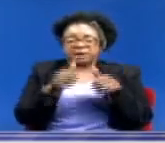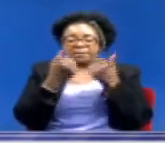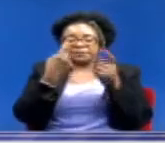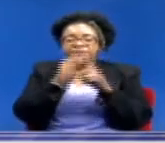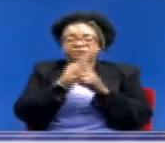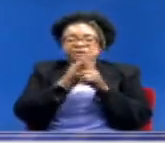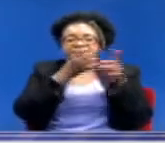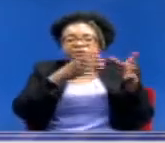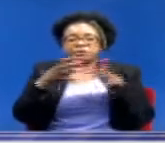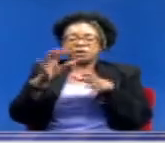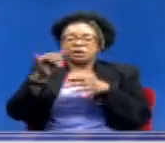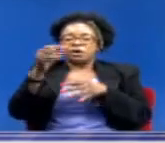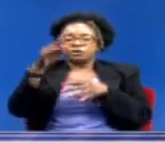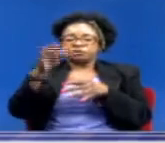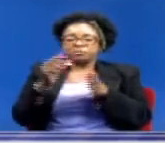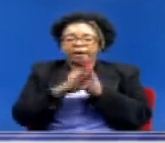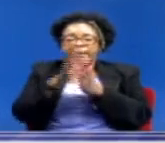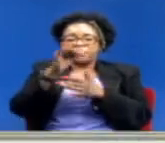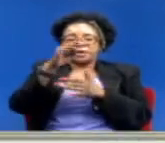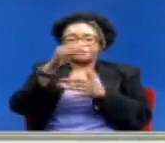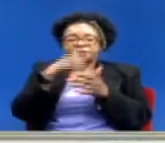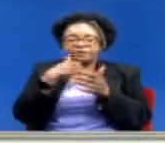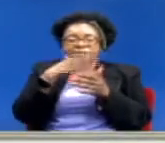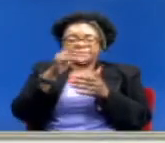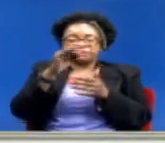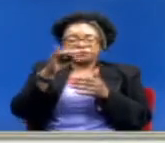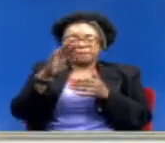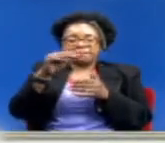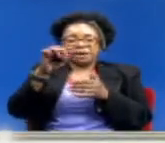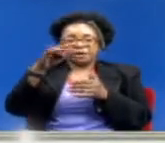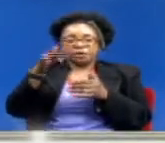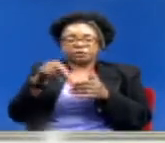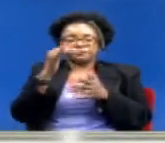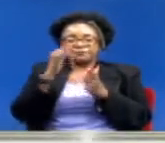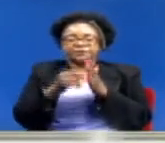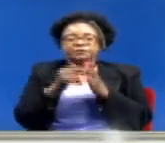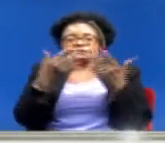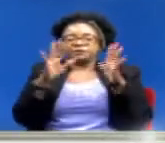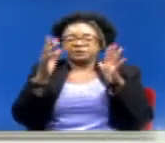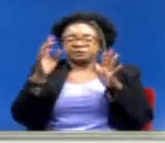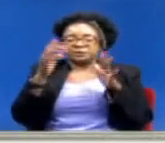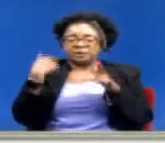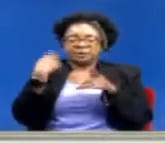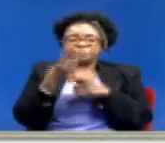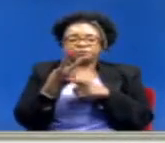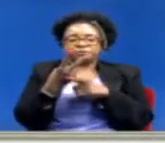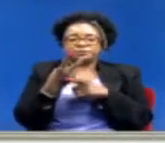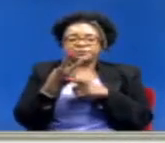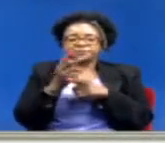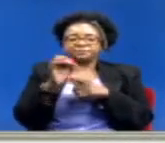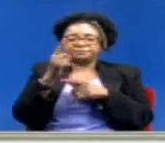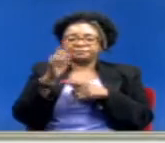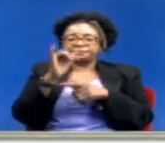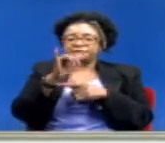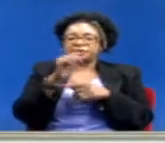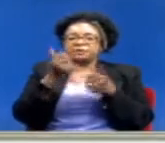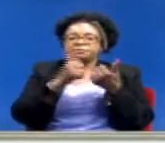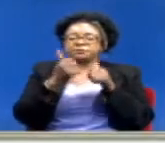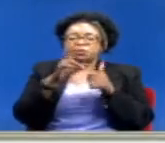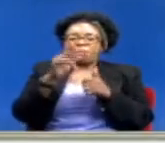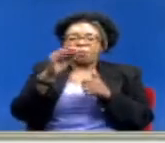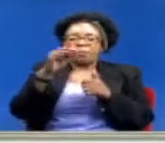Juma and Wangechi upstaged Faith Amatuva and Marion in the final, who finished in second place. The third spot was secured by winning jockey